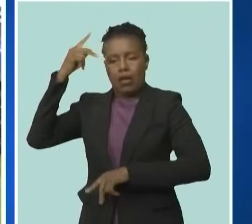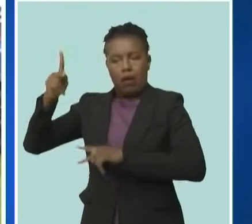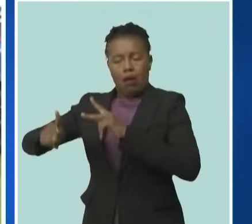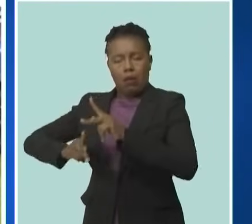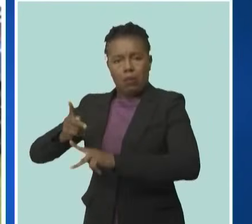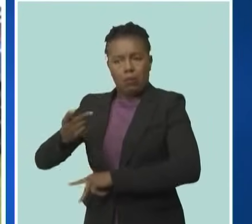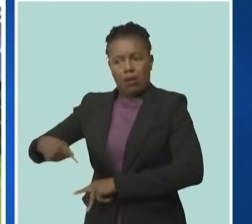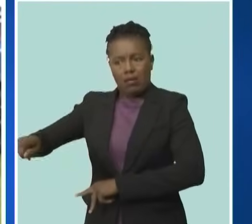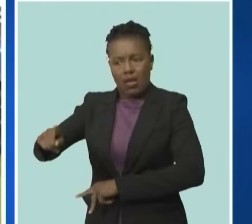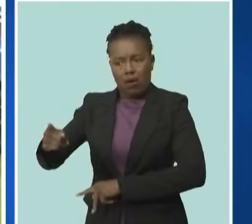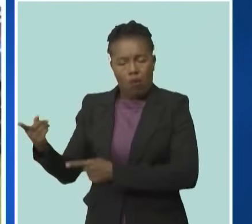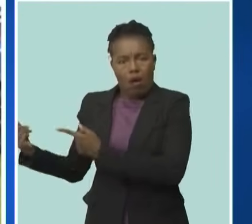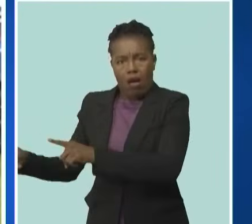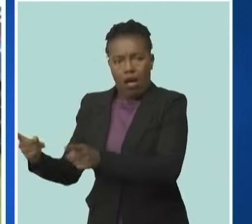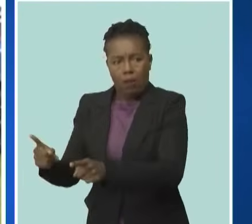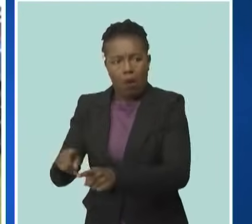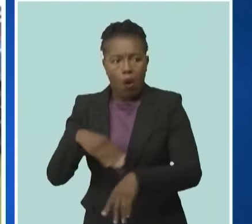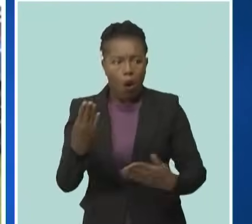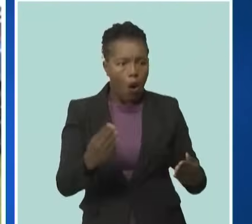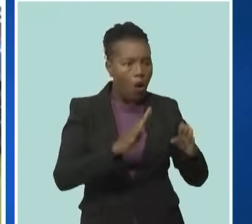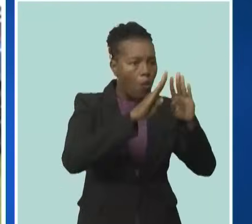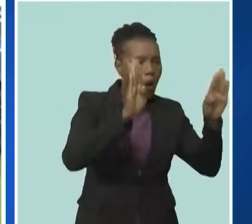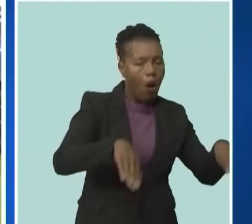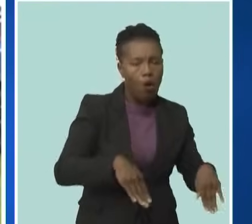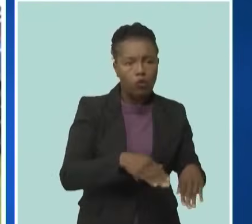bystanders or property of other persons.